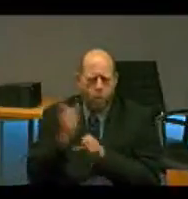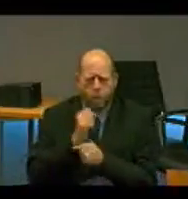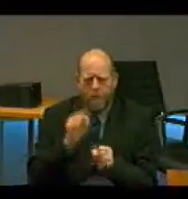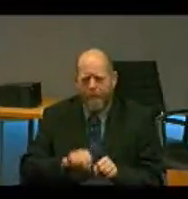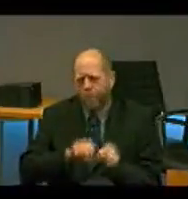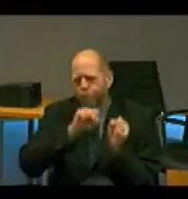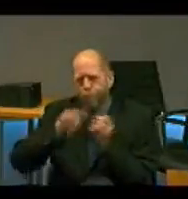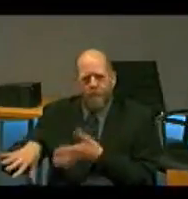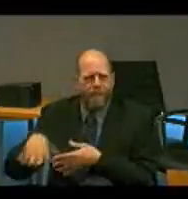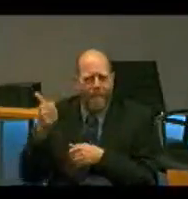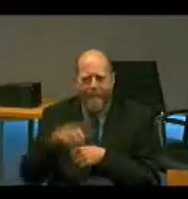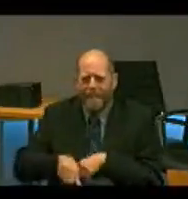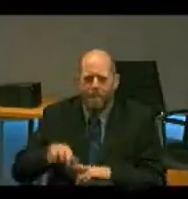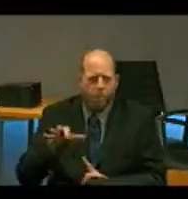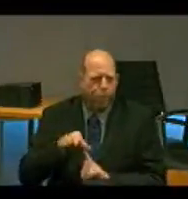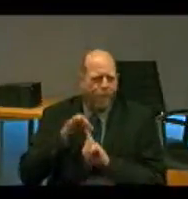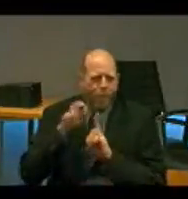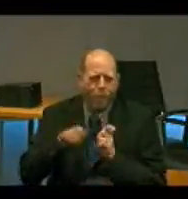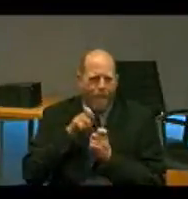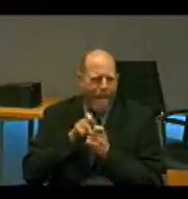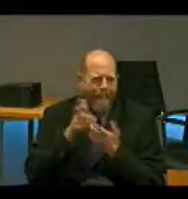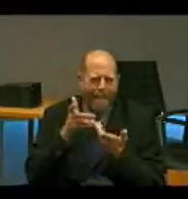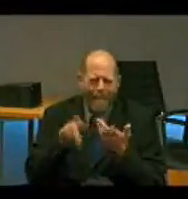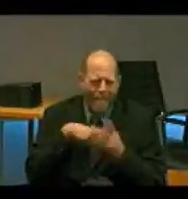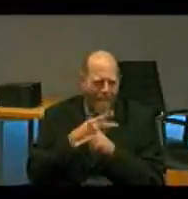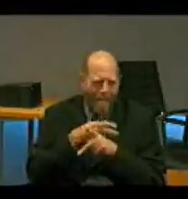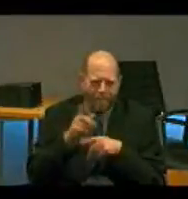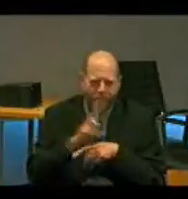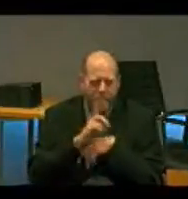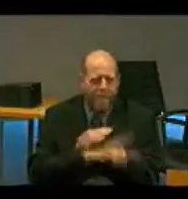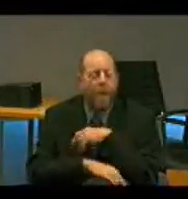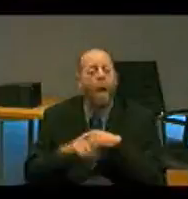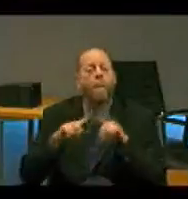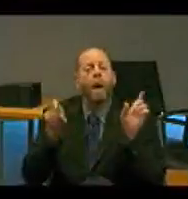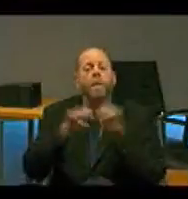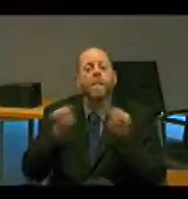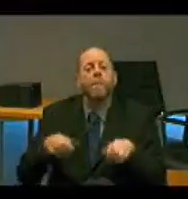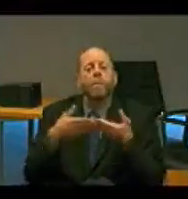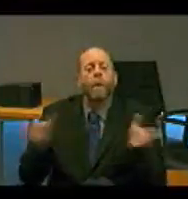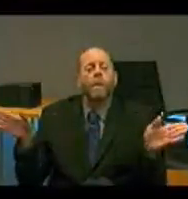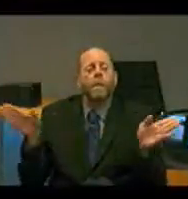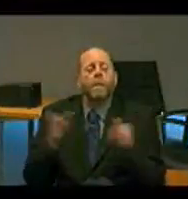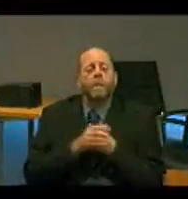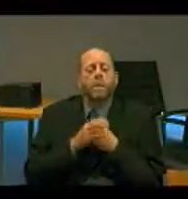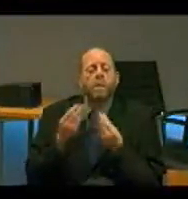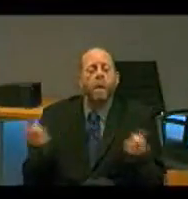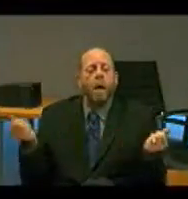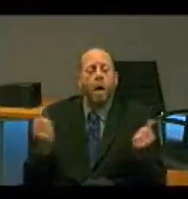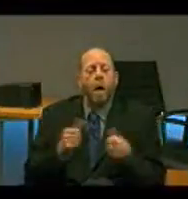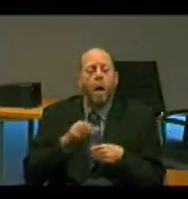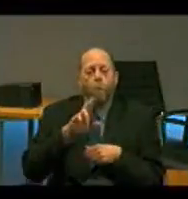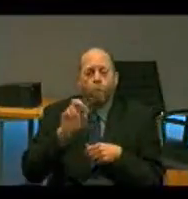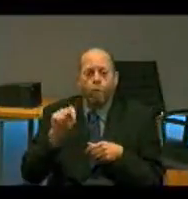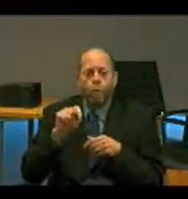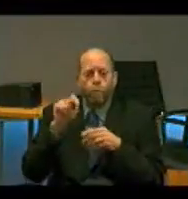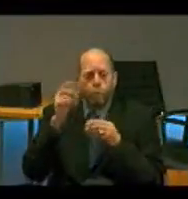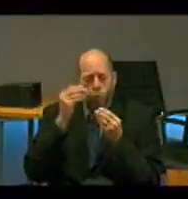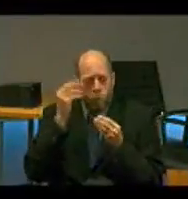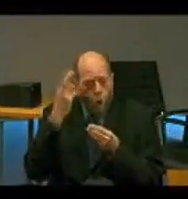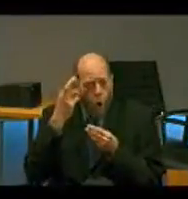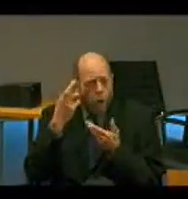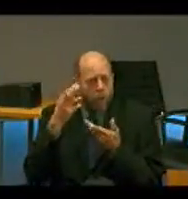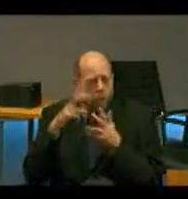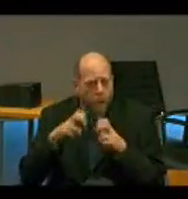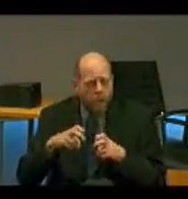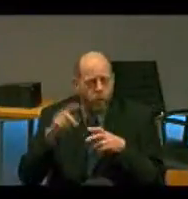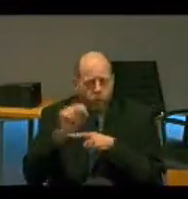rid of any particular type of discipline. Rather, the systemic remedies of root cause analysis, data analysis,